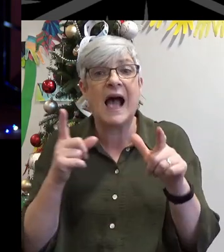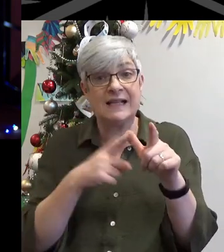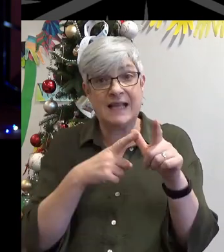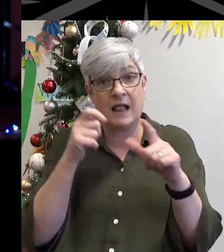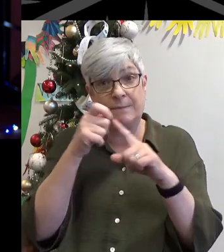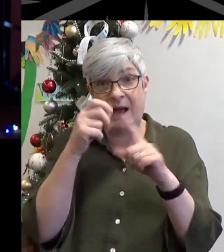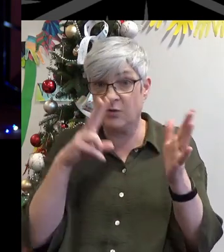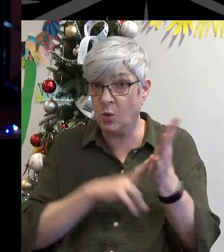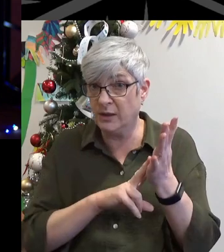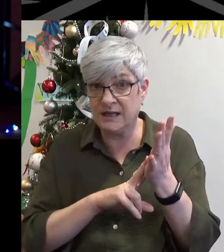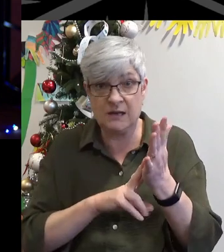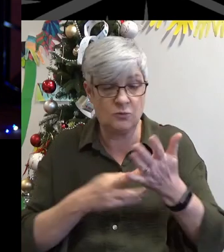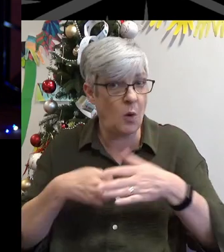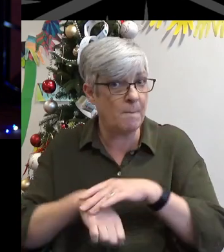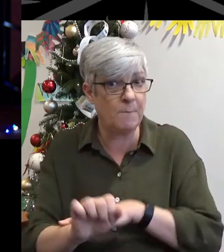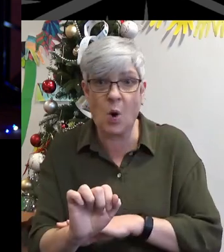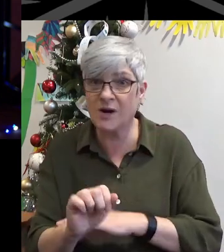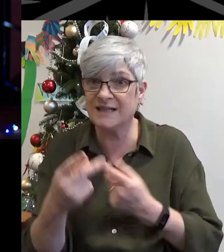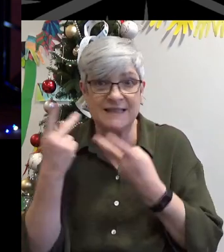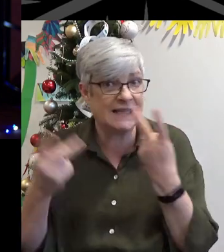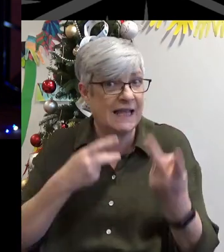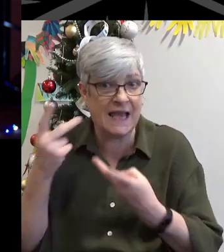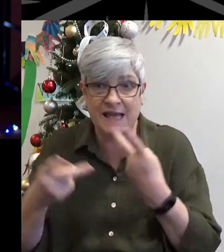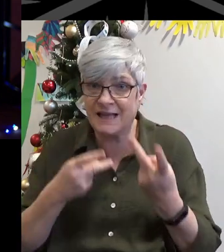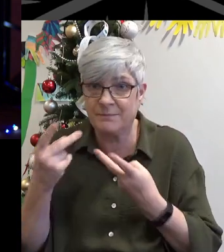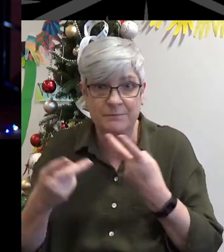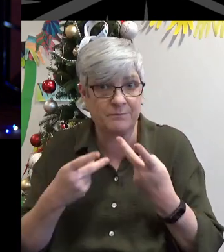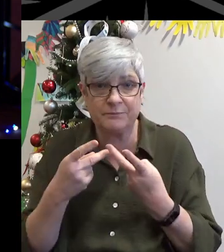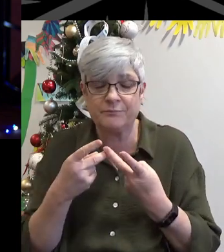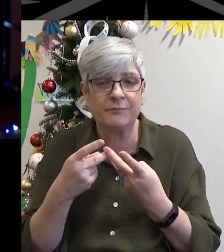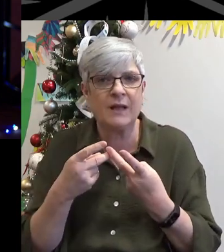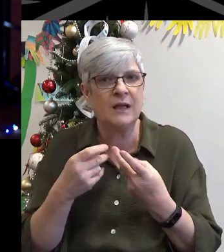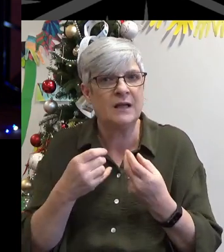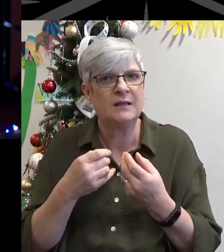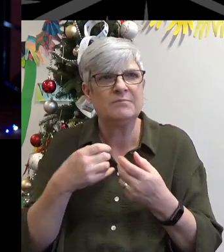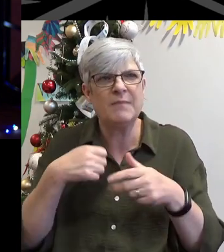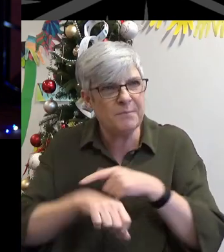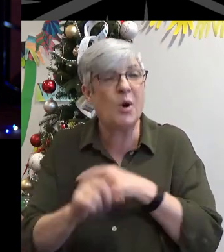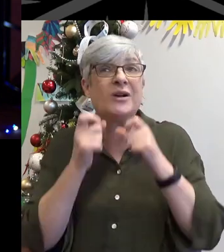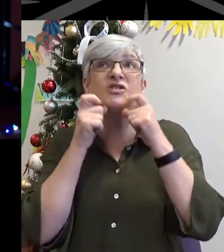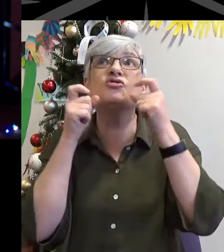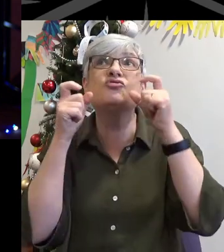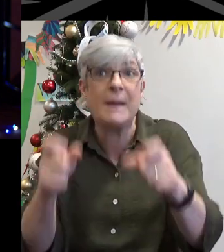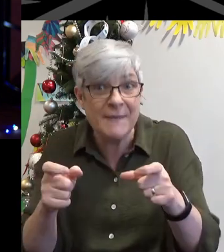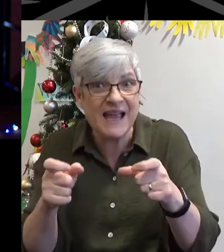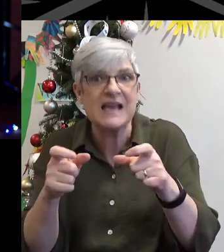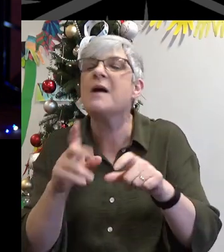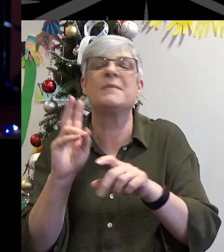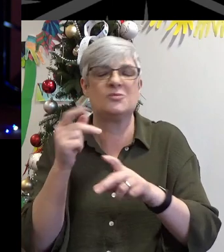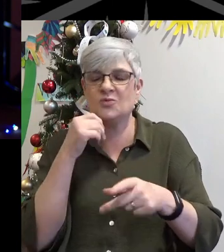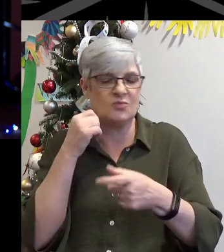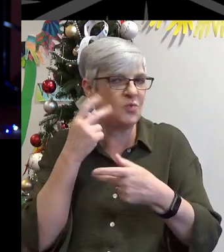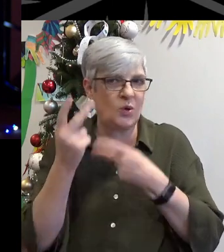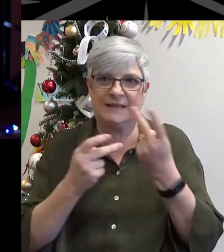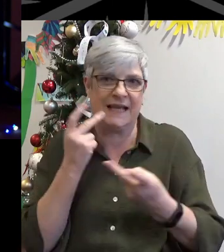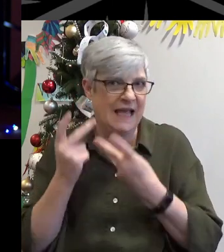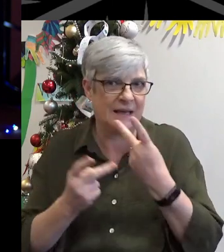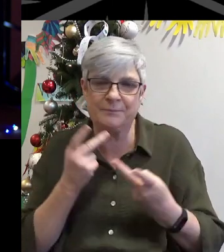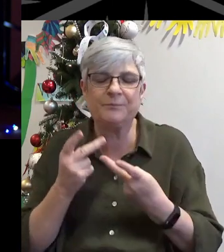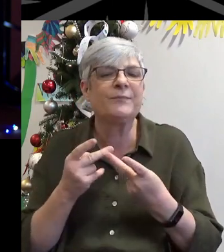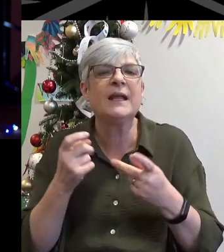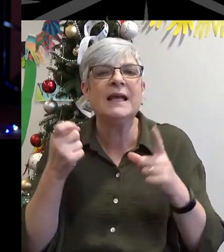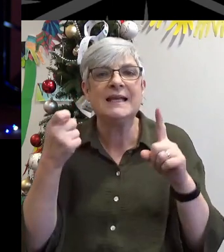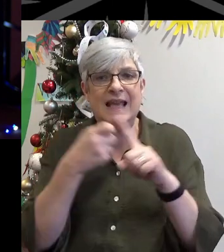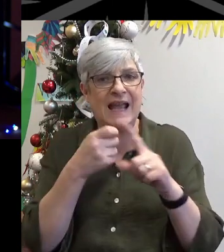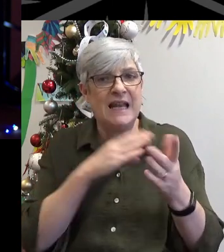and Pavarotti weren't born singing, maybe born screaming, but not singing. Kenny